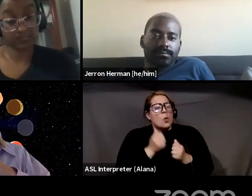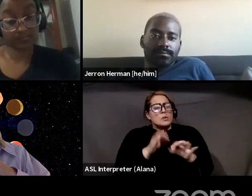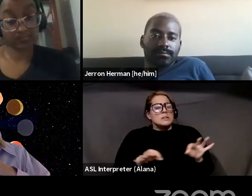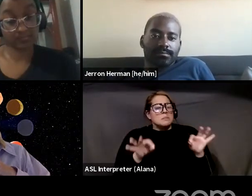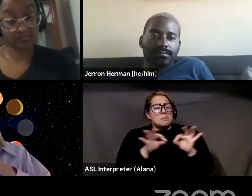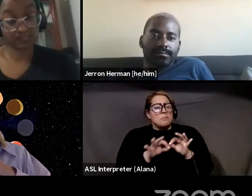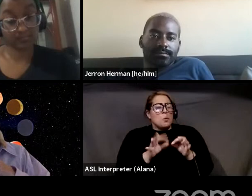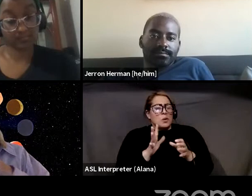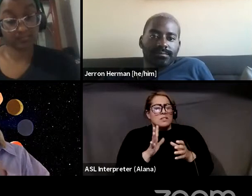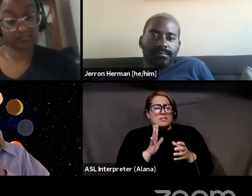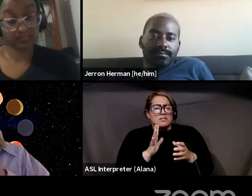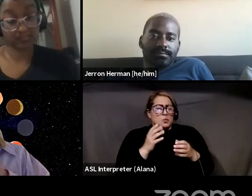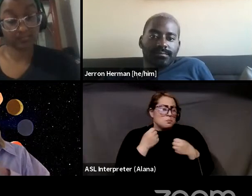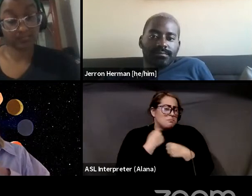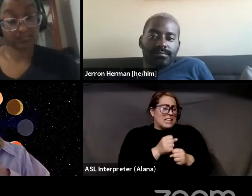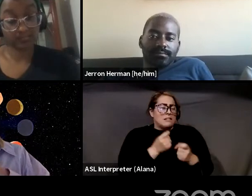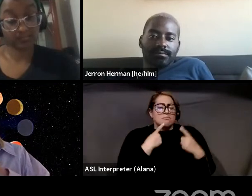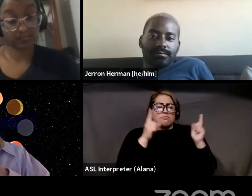work?